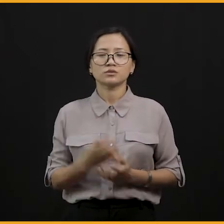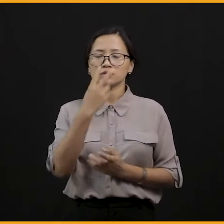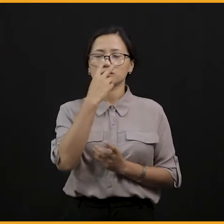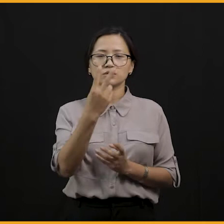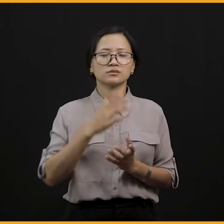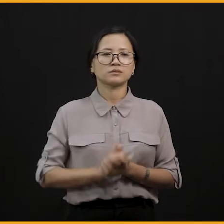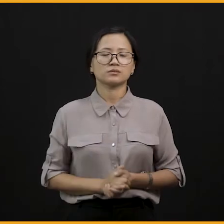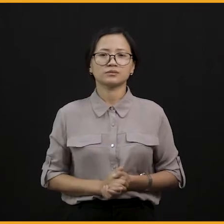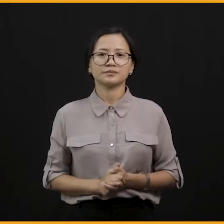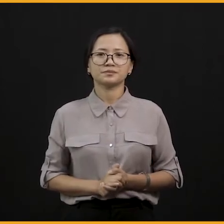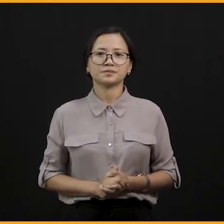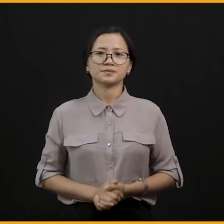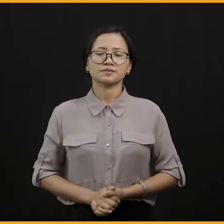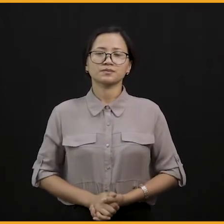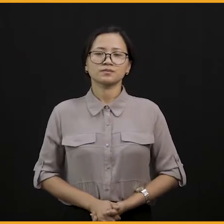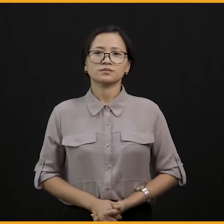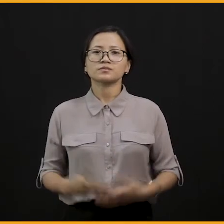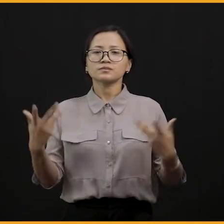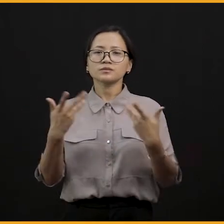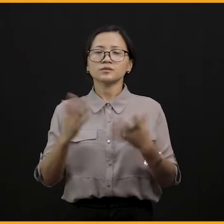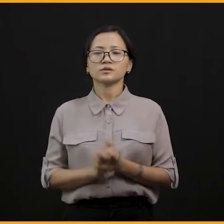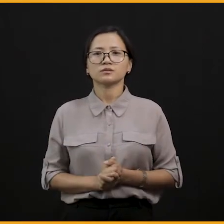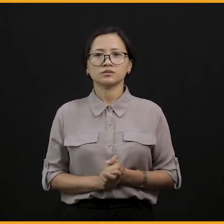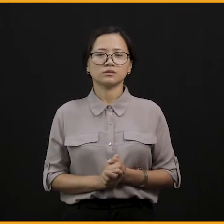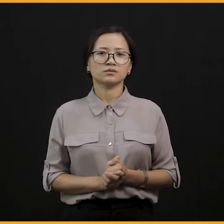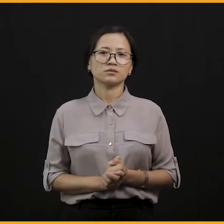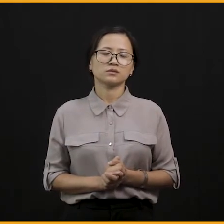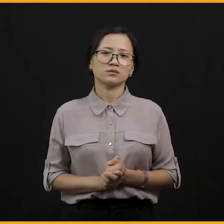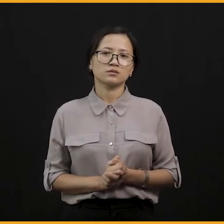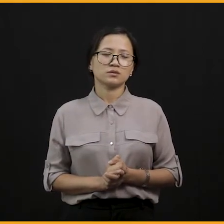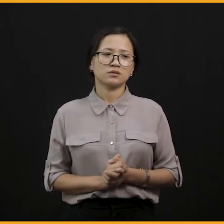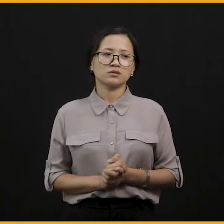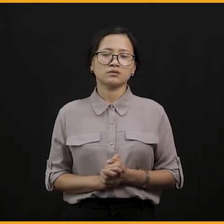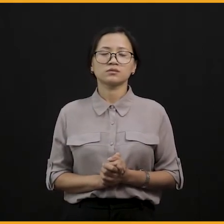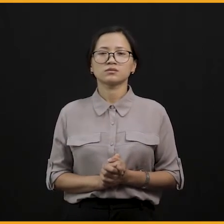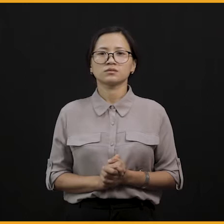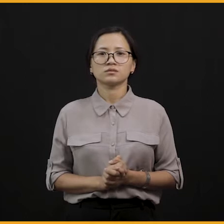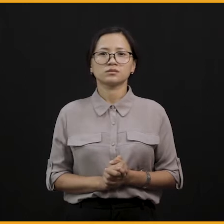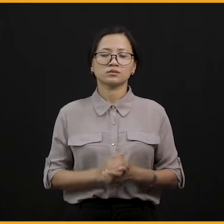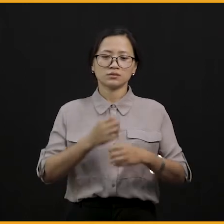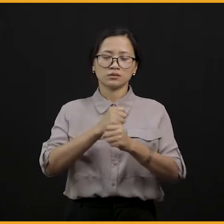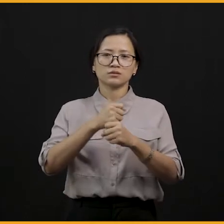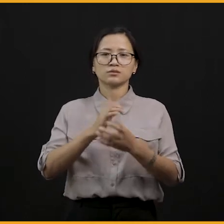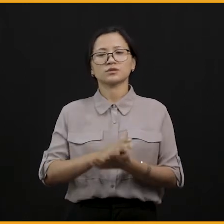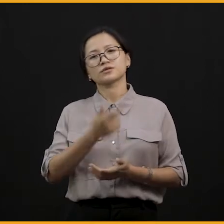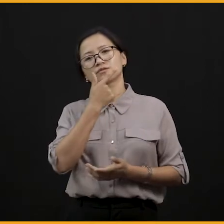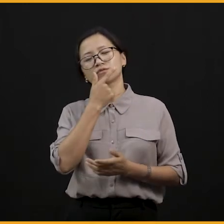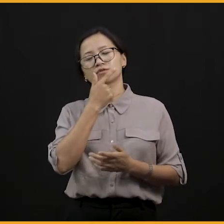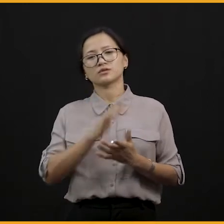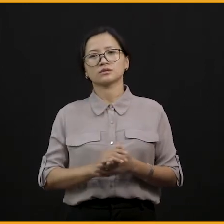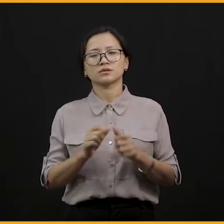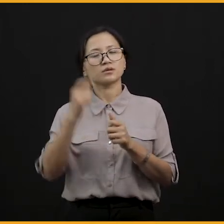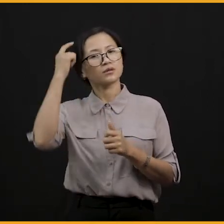condition, right? So what happens to him? Now he was making fun of